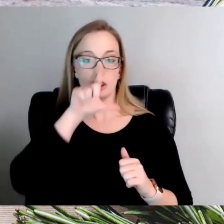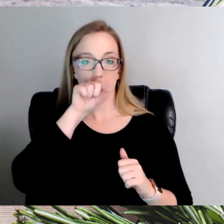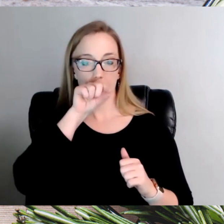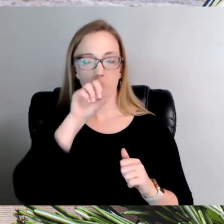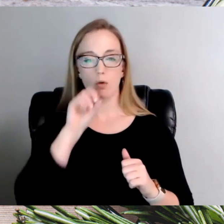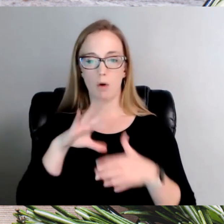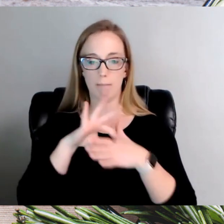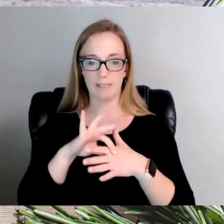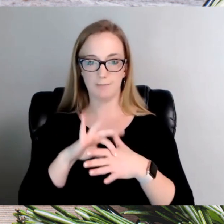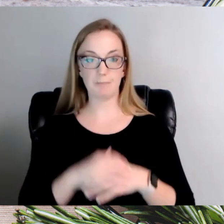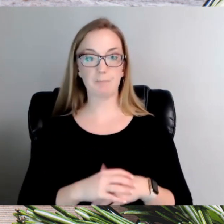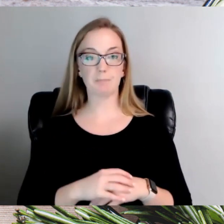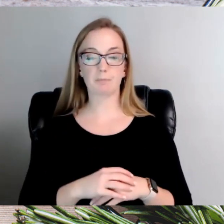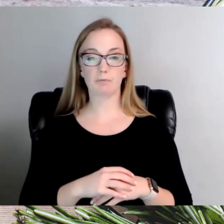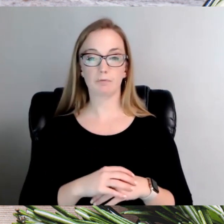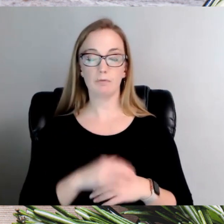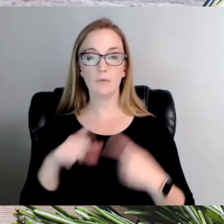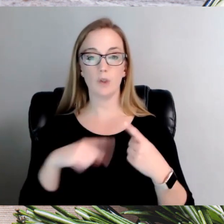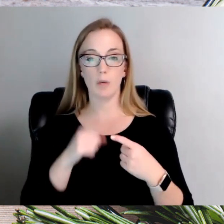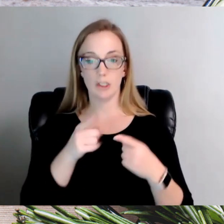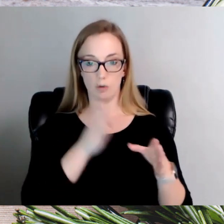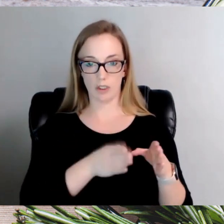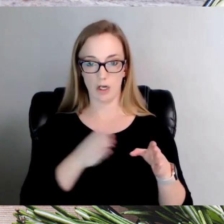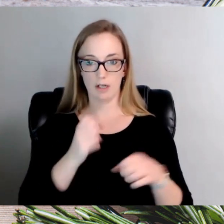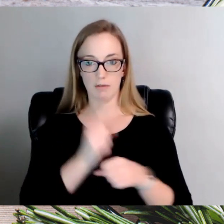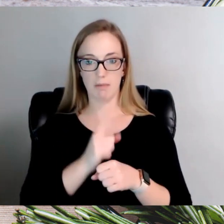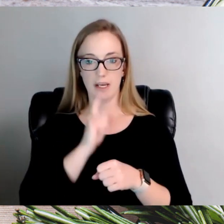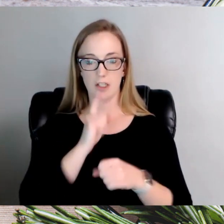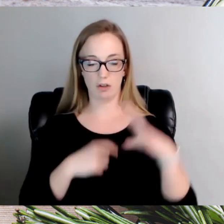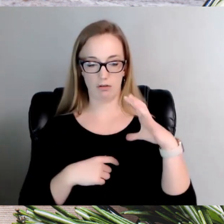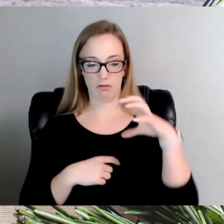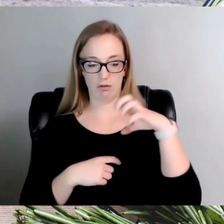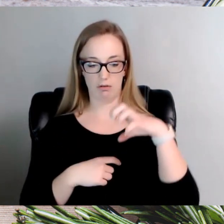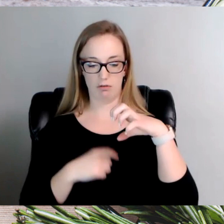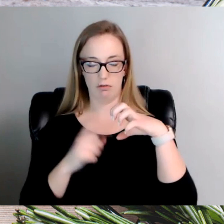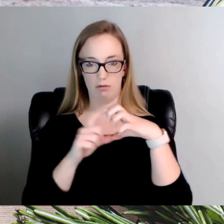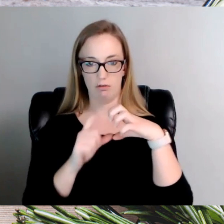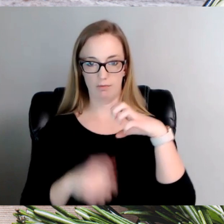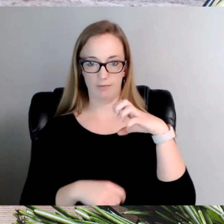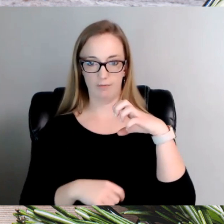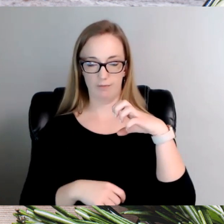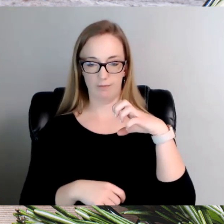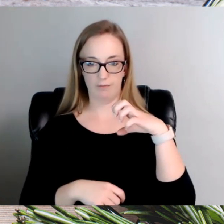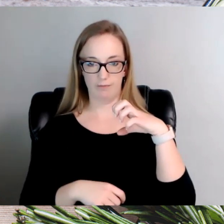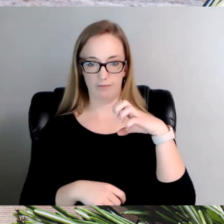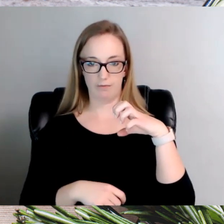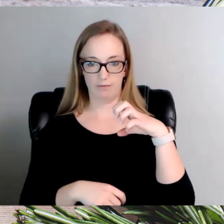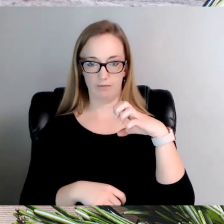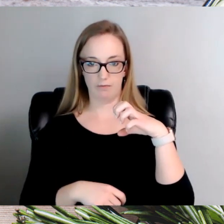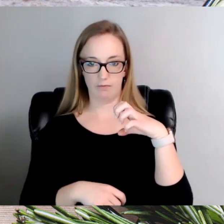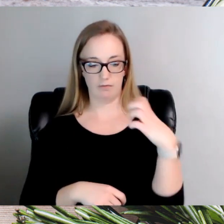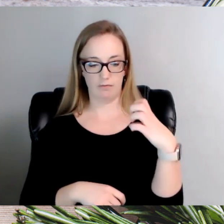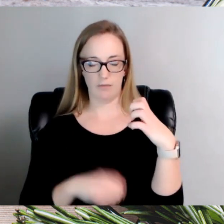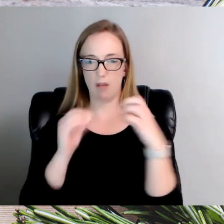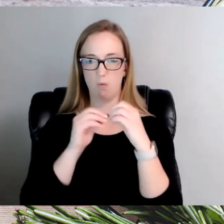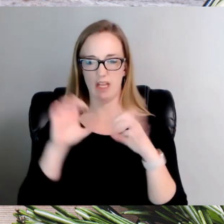or meat. When you're cutting, you want to make sure and curl your fingertips back behind your knuckles into kind of a